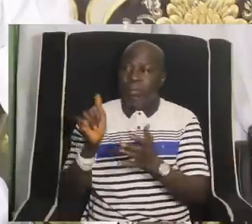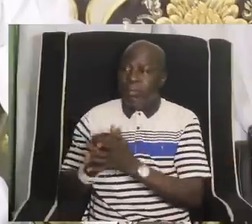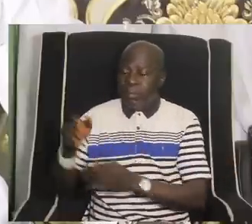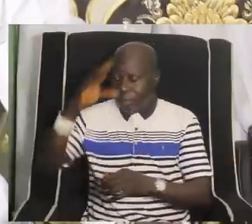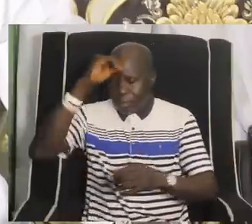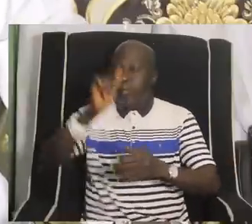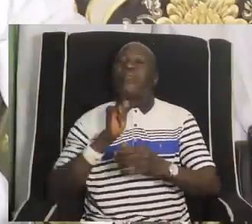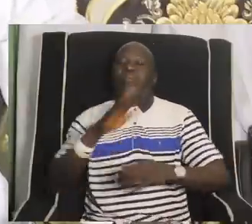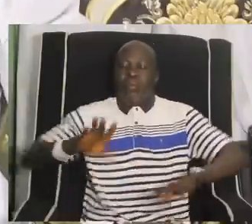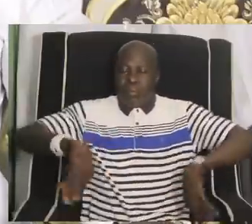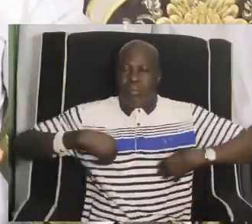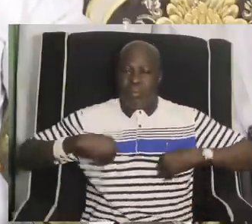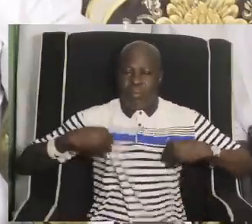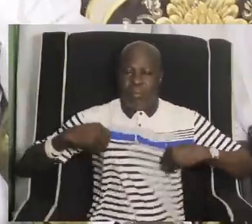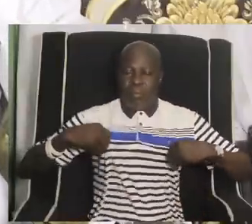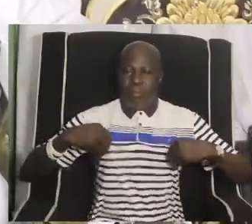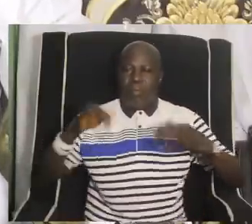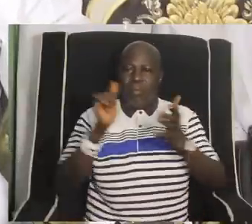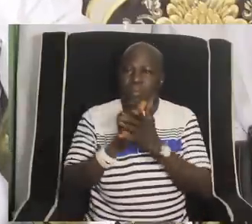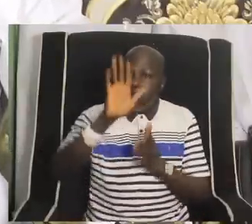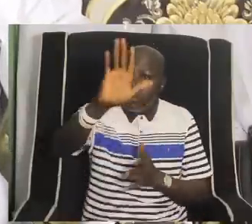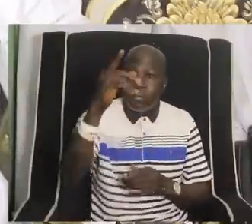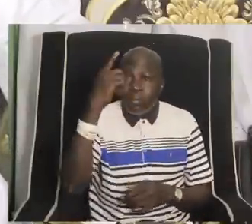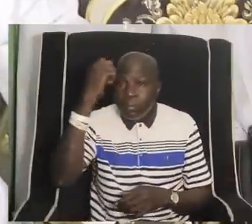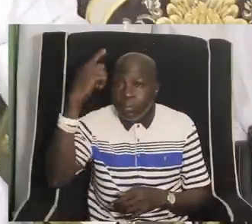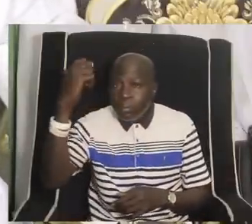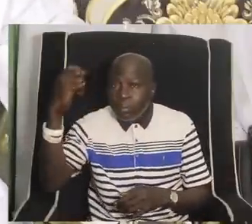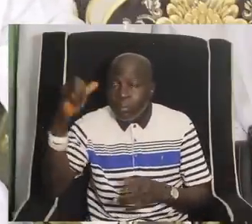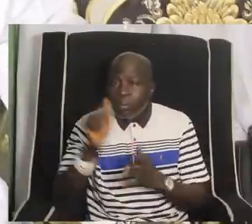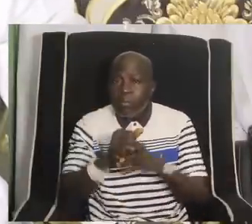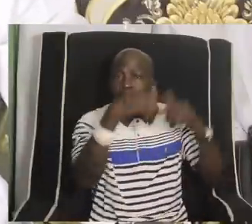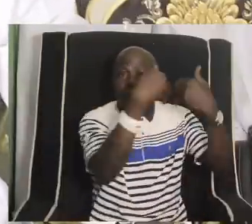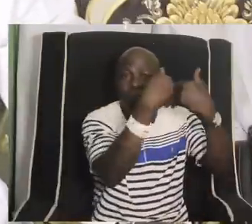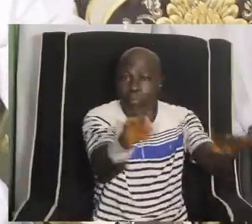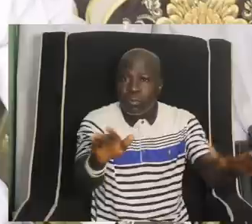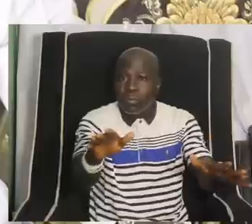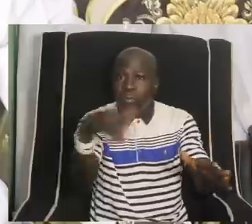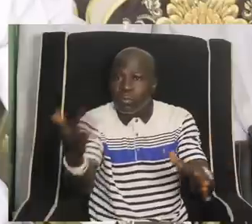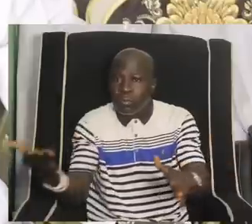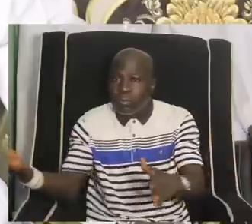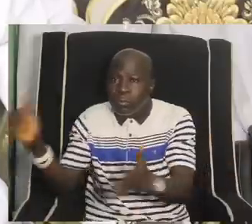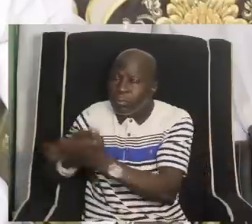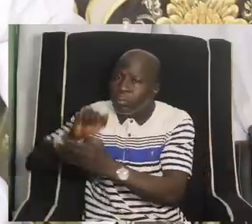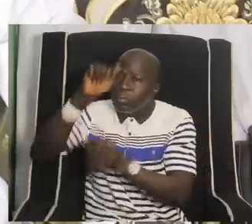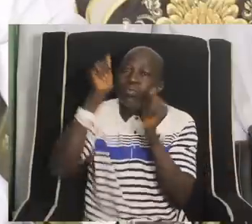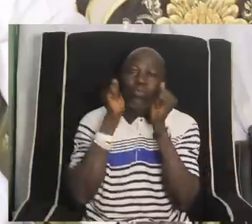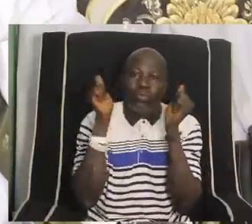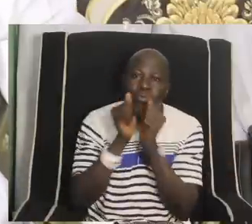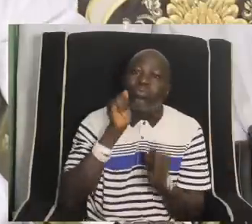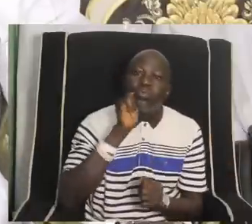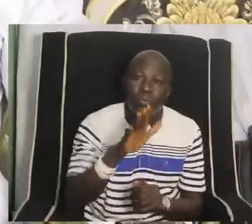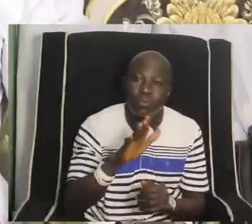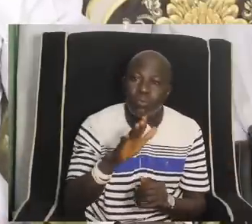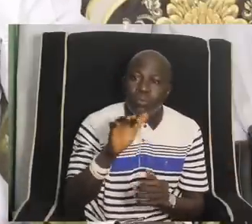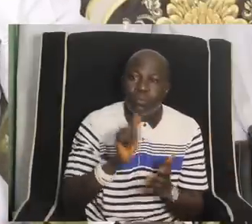to wear. Yeah, Allah re so pe your dream says you've lost something with a woman.